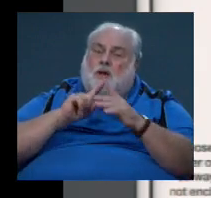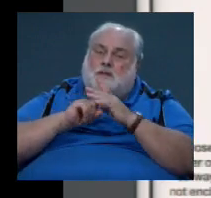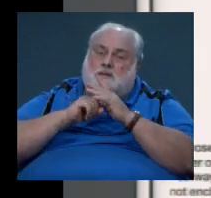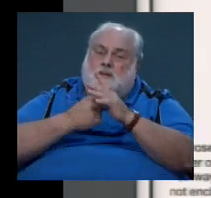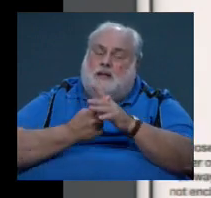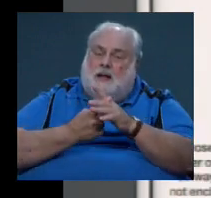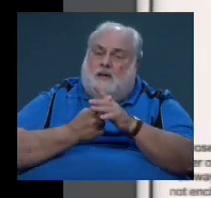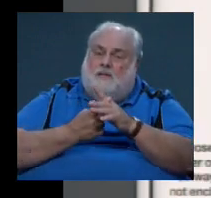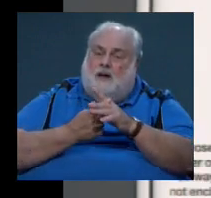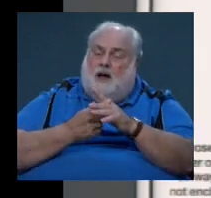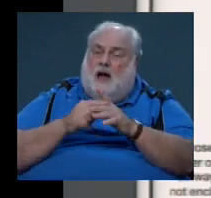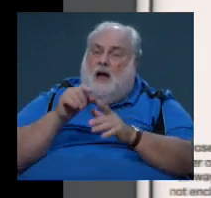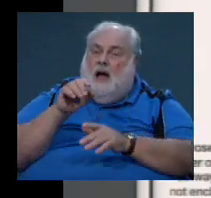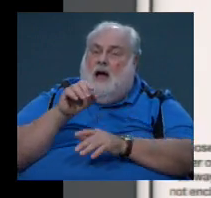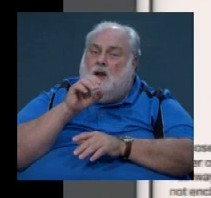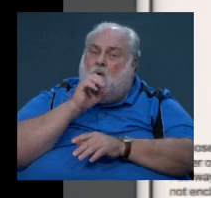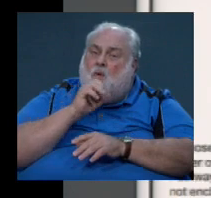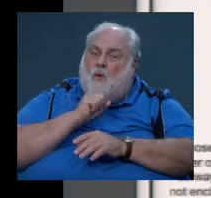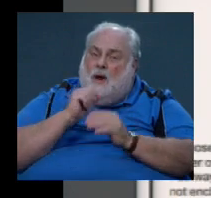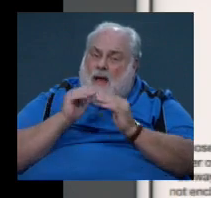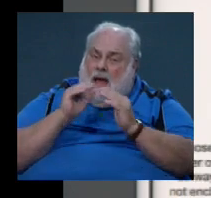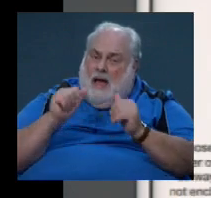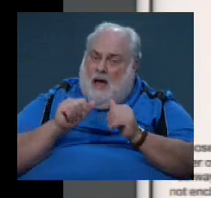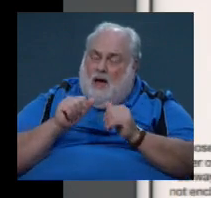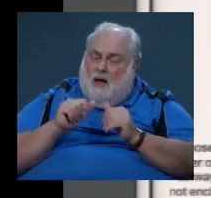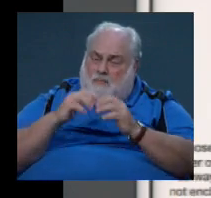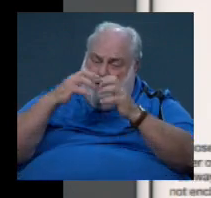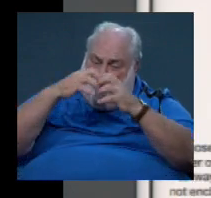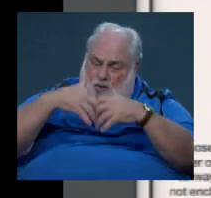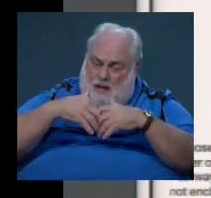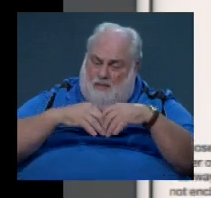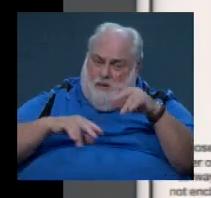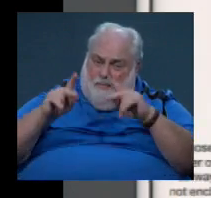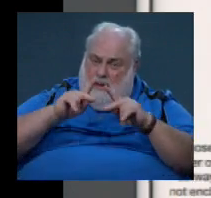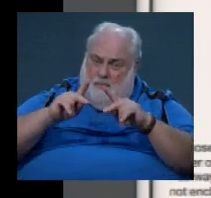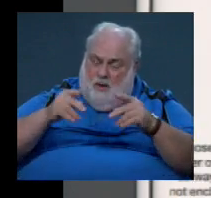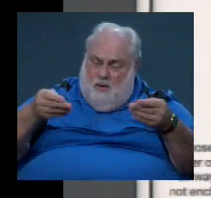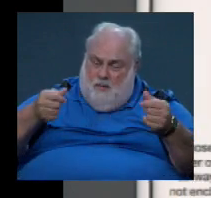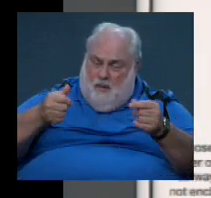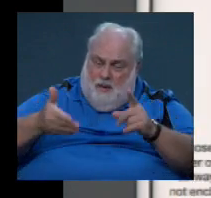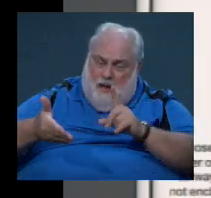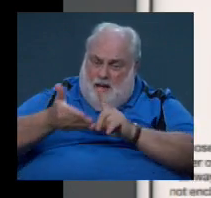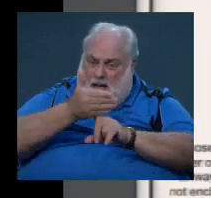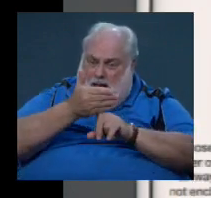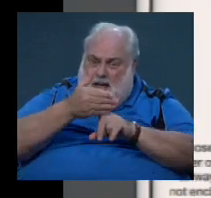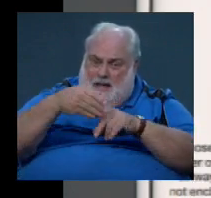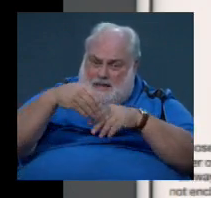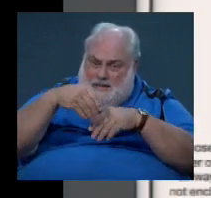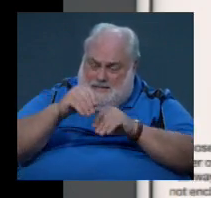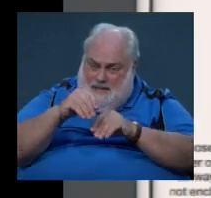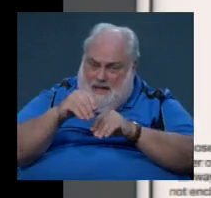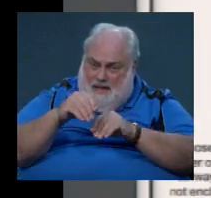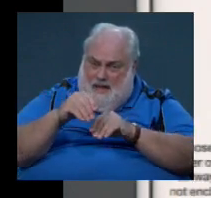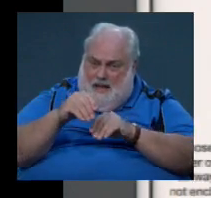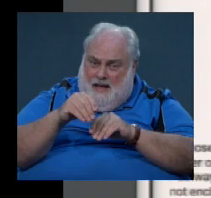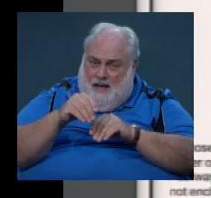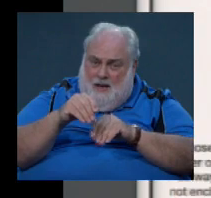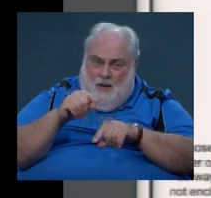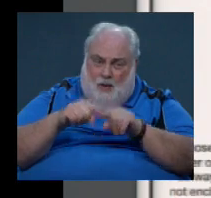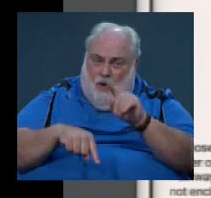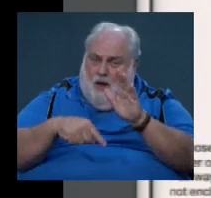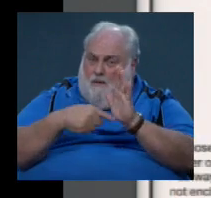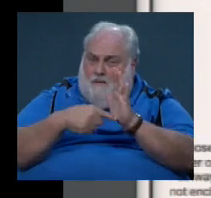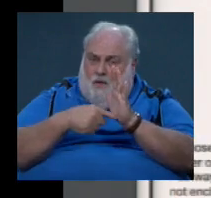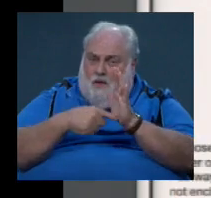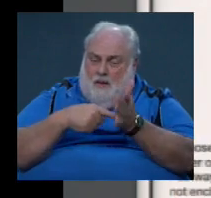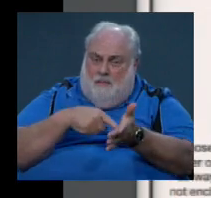dope dealer's house being brought down. The people put the house and the property in our ministry's name. We couldn't afford to